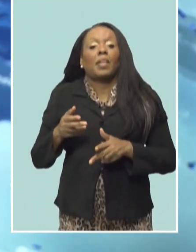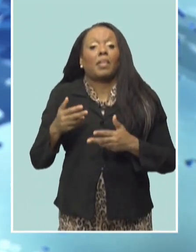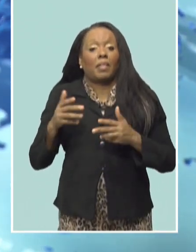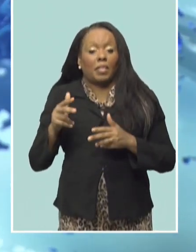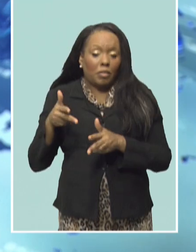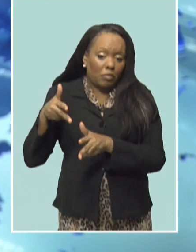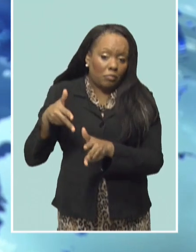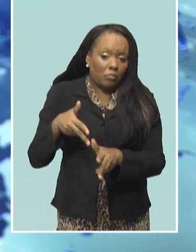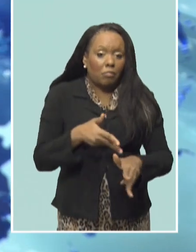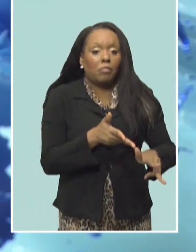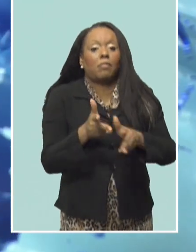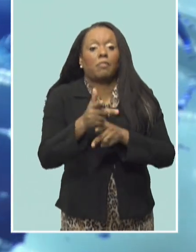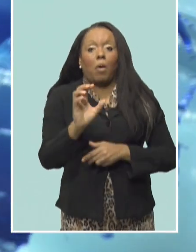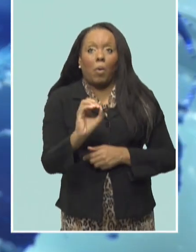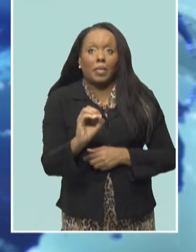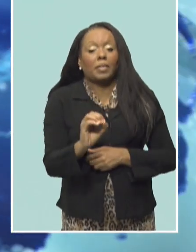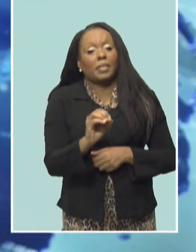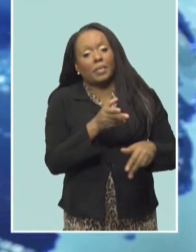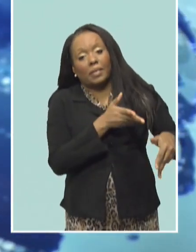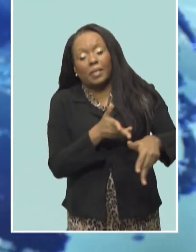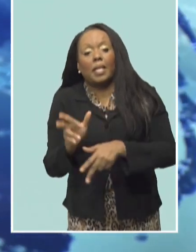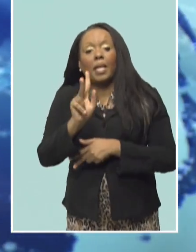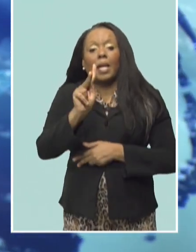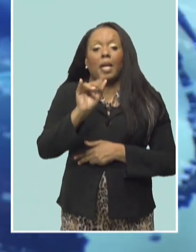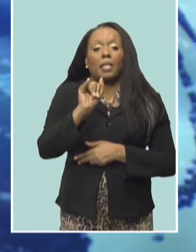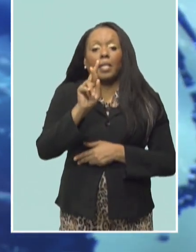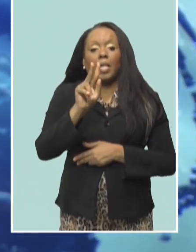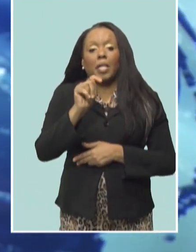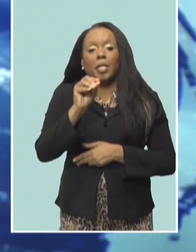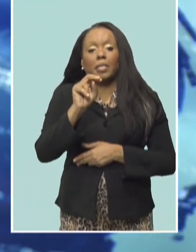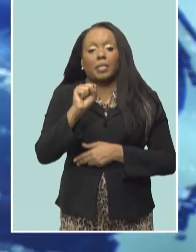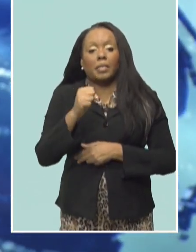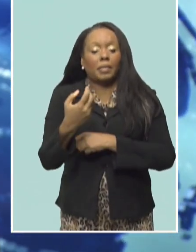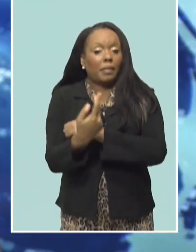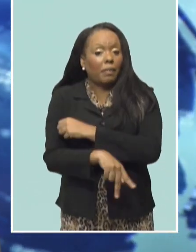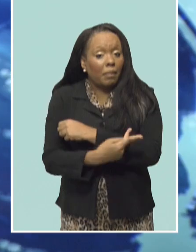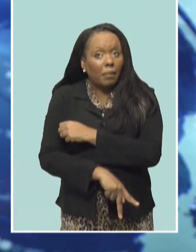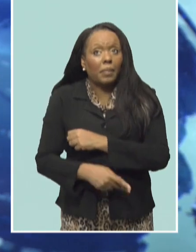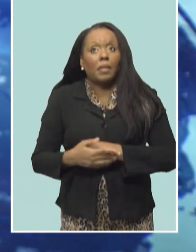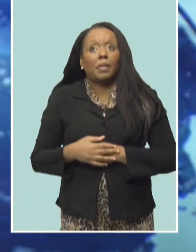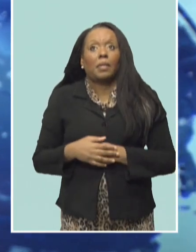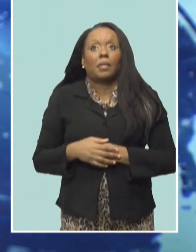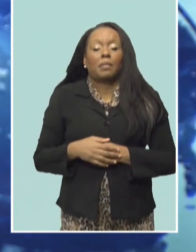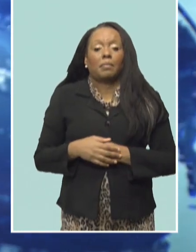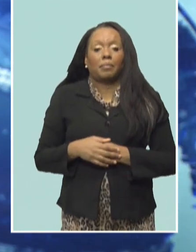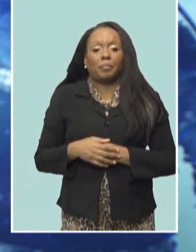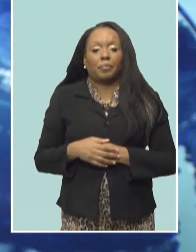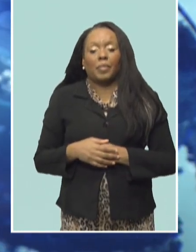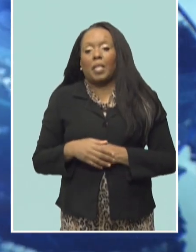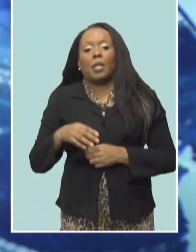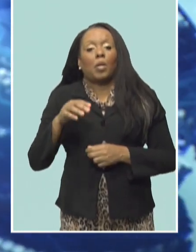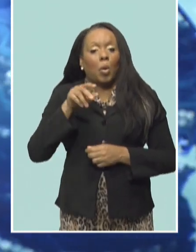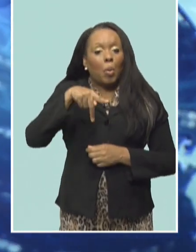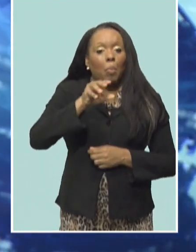Oistins in Christchurch, Kirtons in St. Philip, and we work our way into Pool Woods in St.